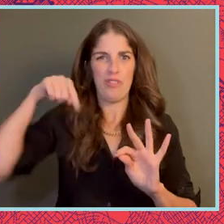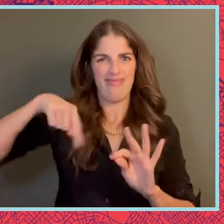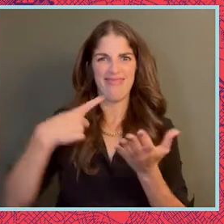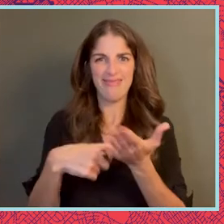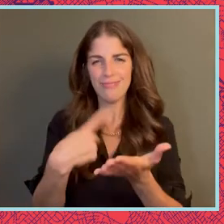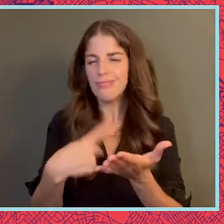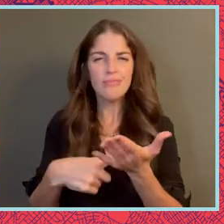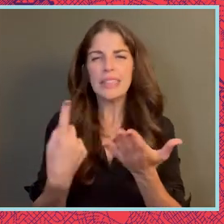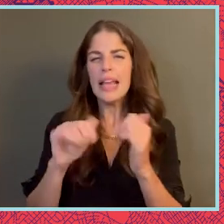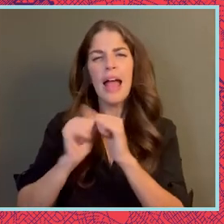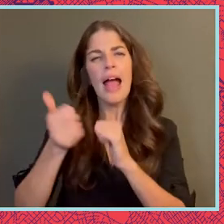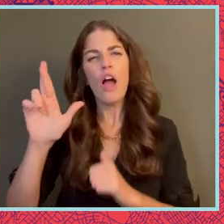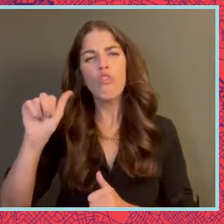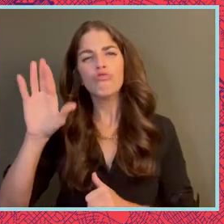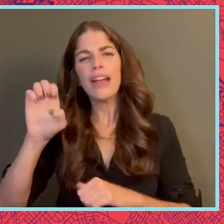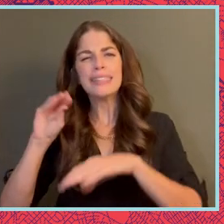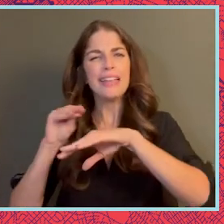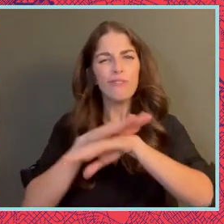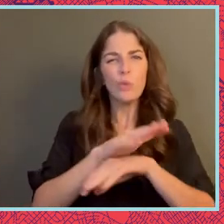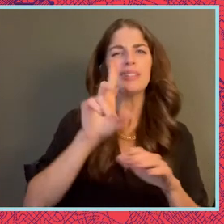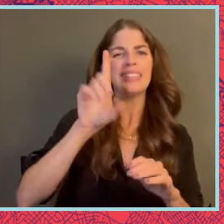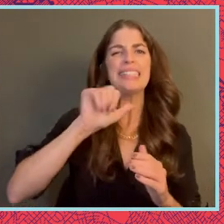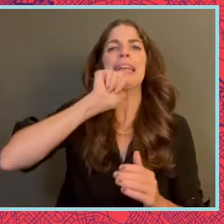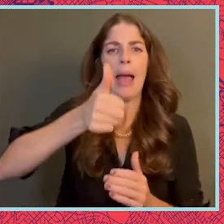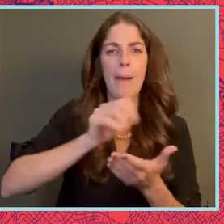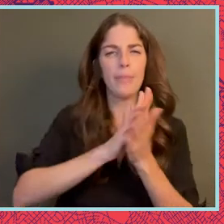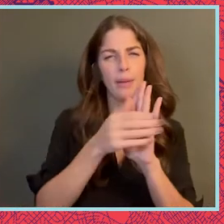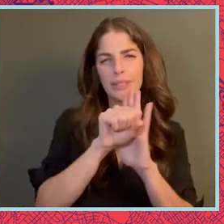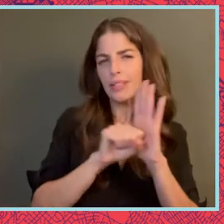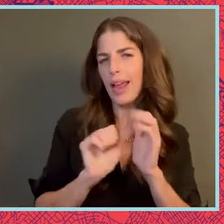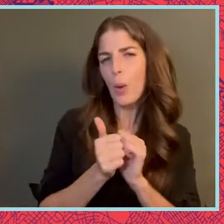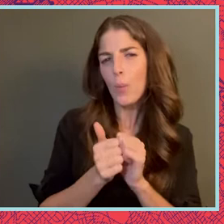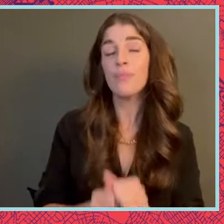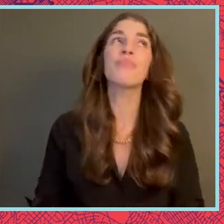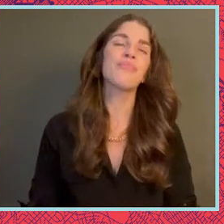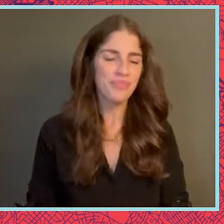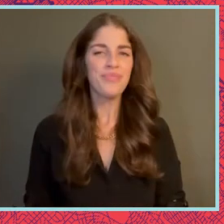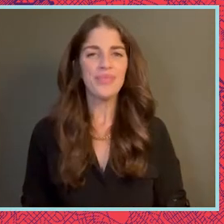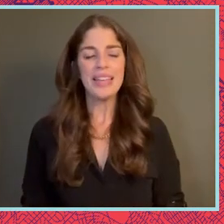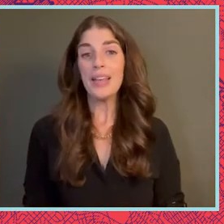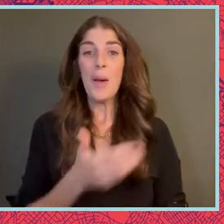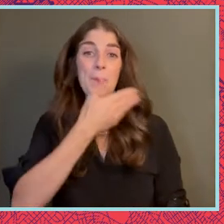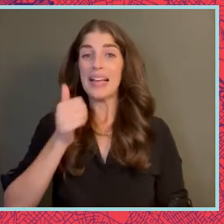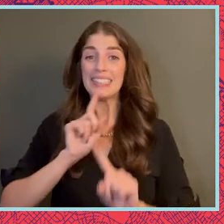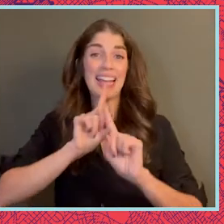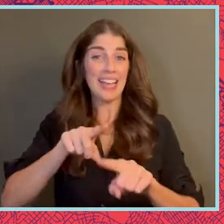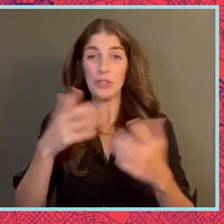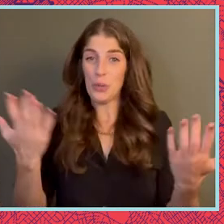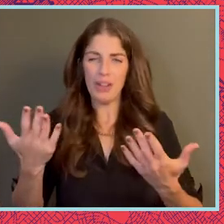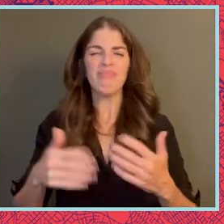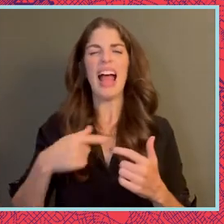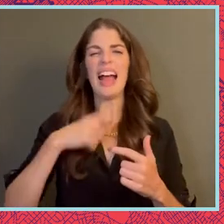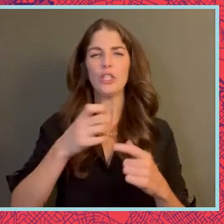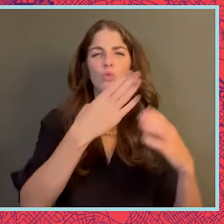see race playing in the lack of D.C. statehood? Sure. I think the best way to answer your question is to break up the